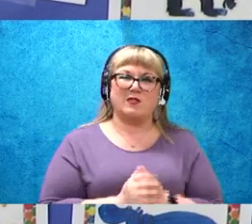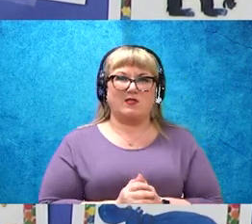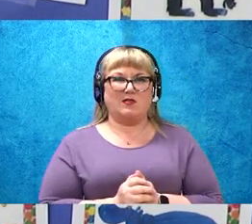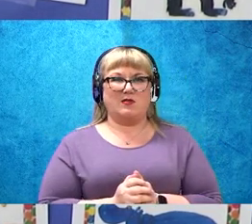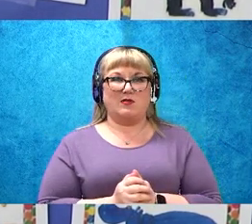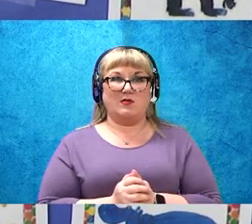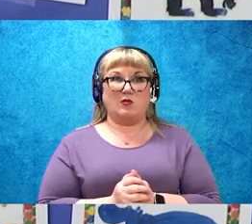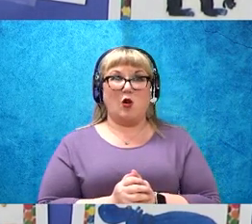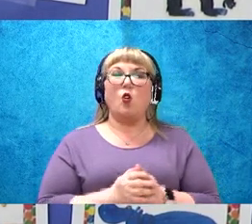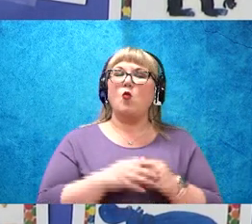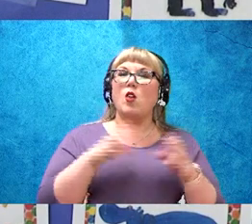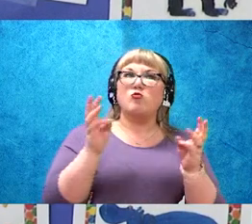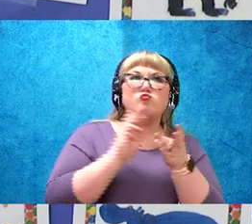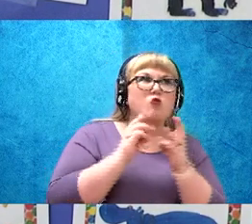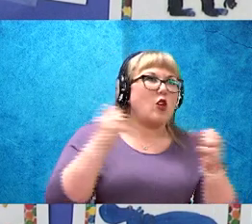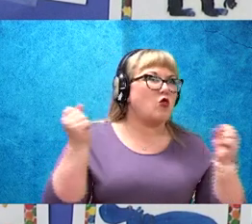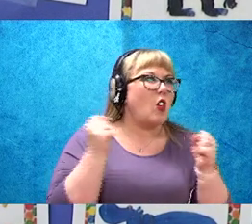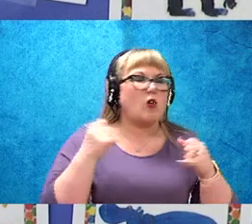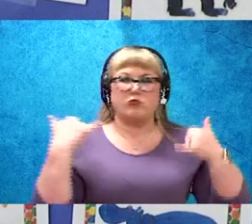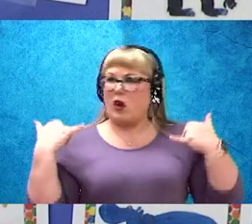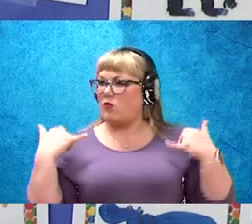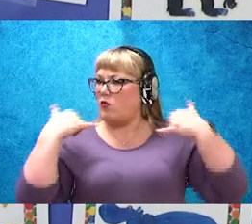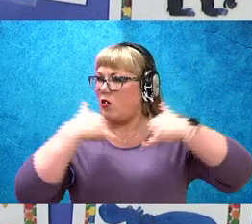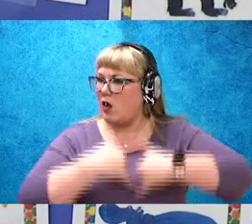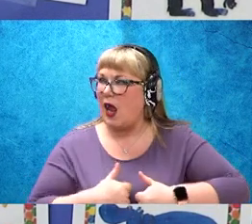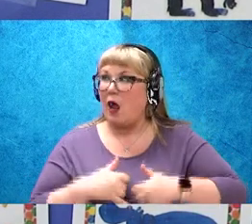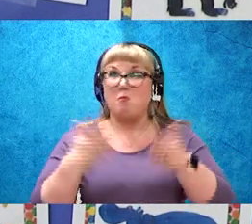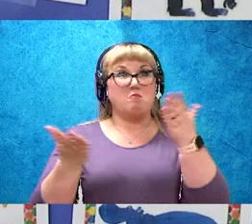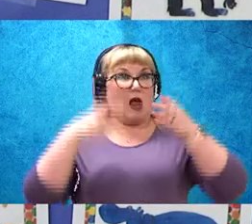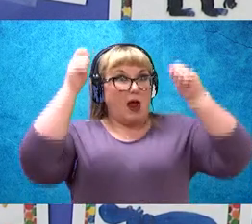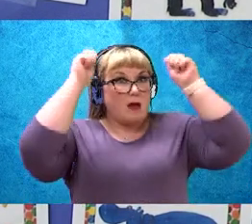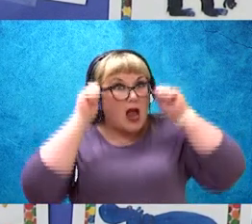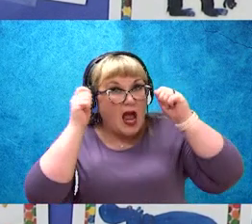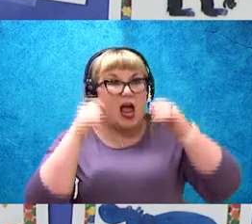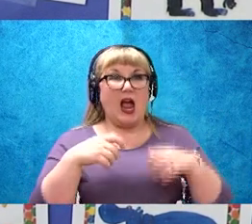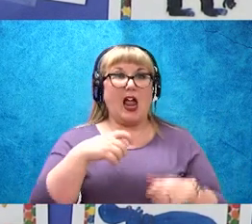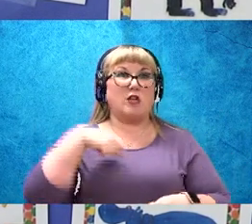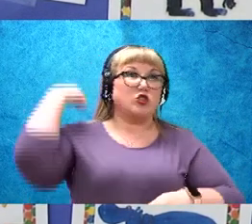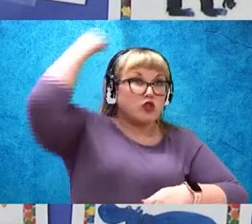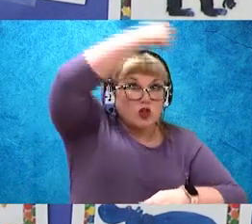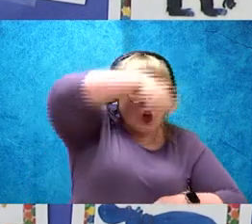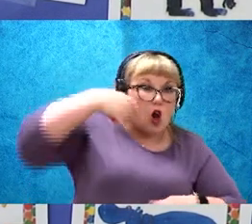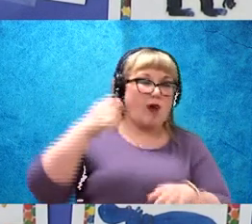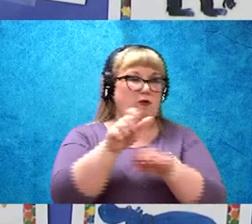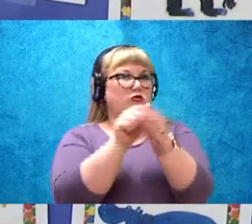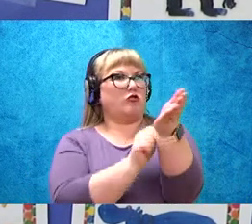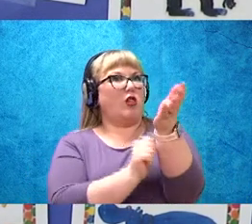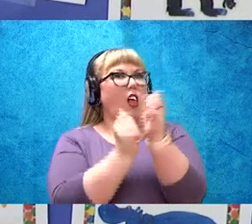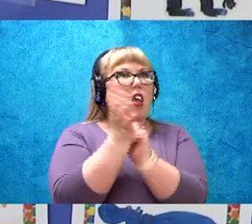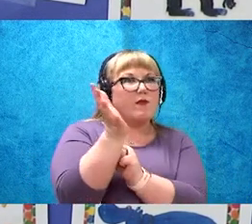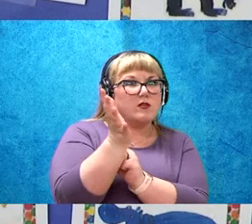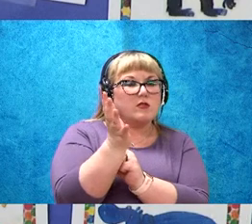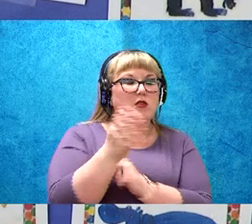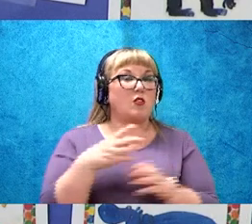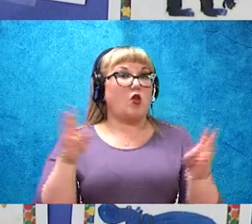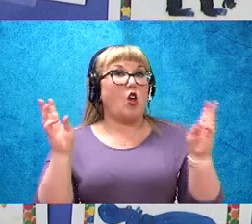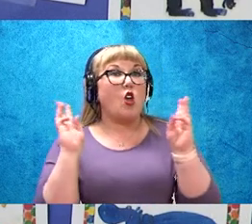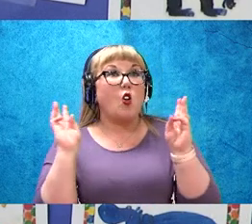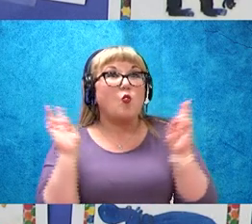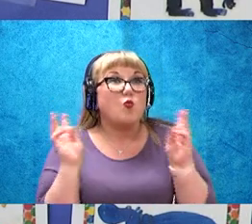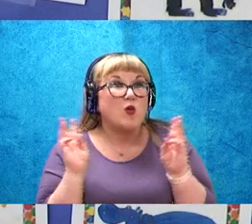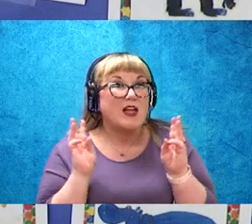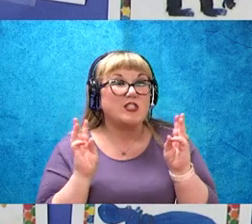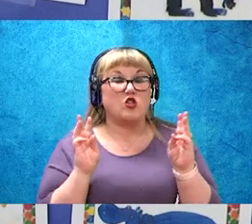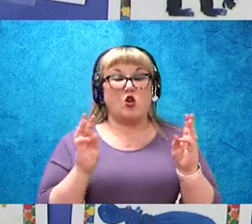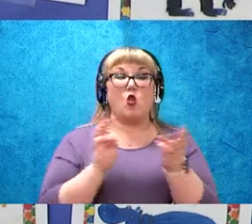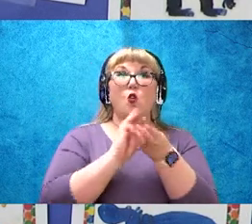When the weather is cold, you have to wear a coat, maybe a hat and a scarf and some gloves. In winter, the weather is